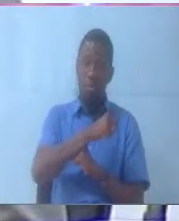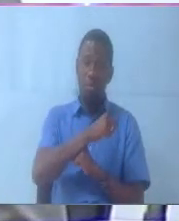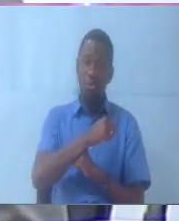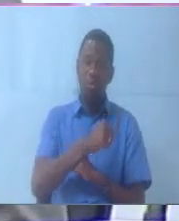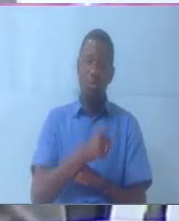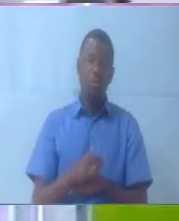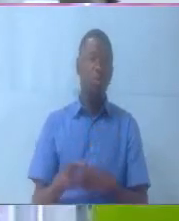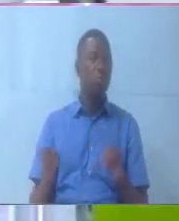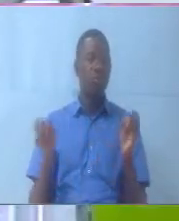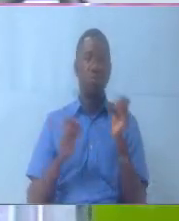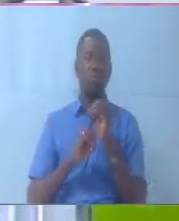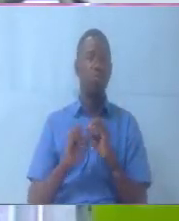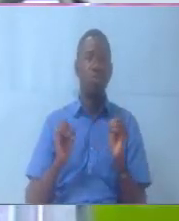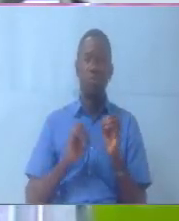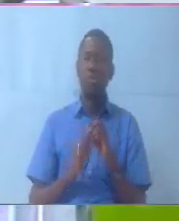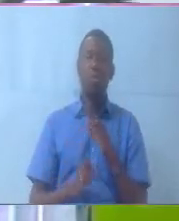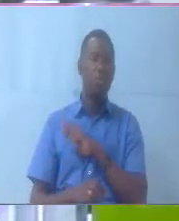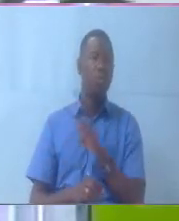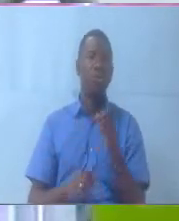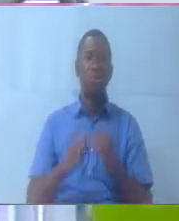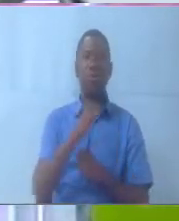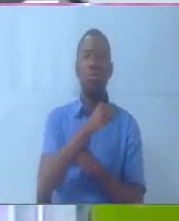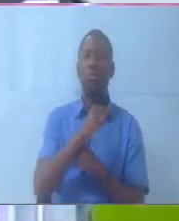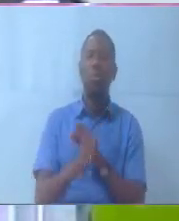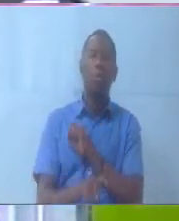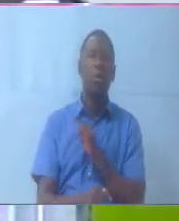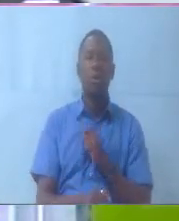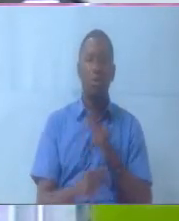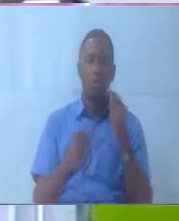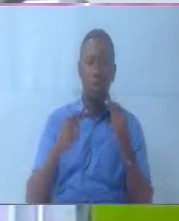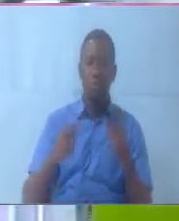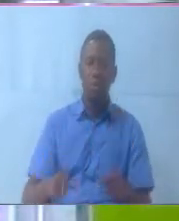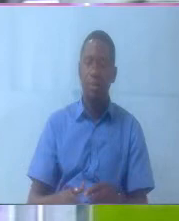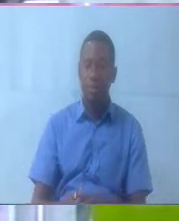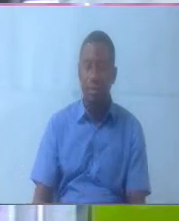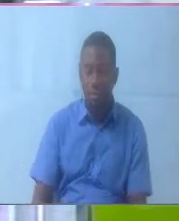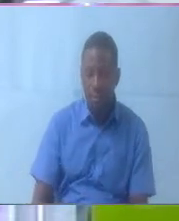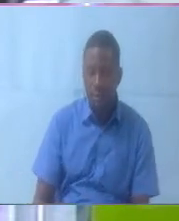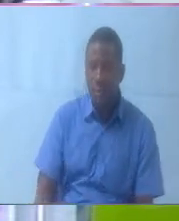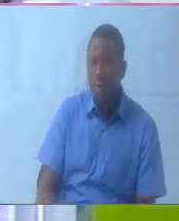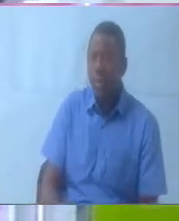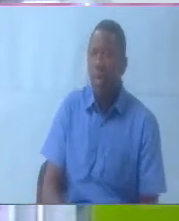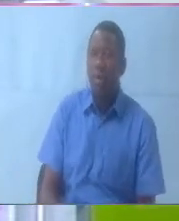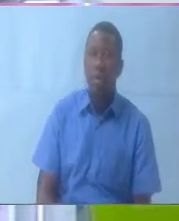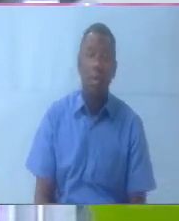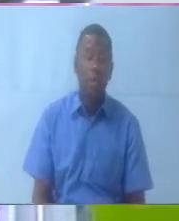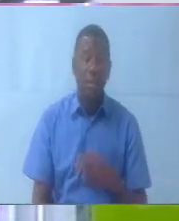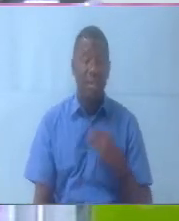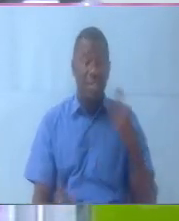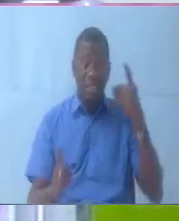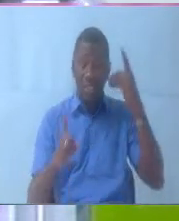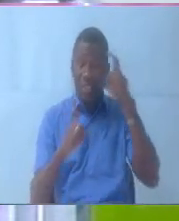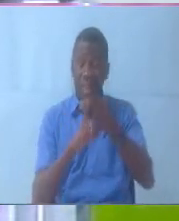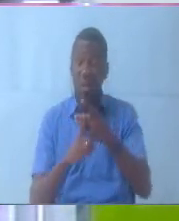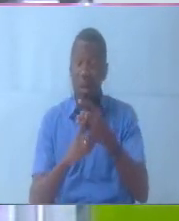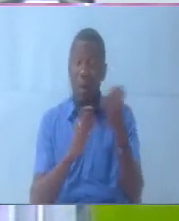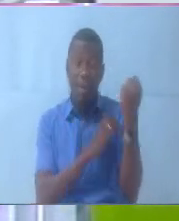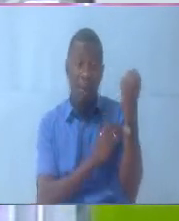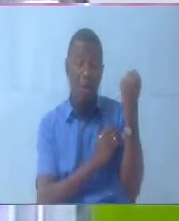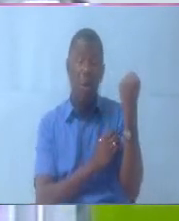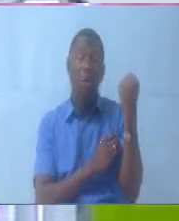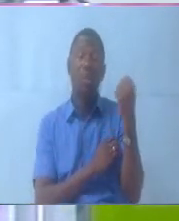So the power, the dictatorial power to sack judges and